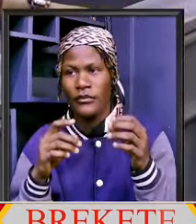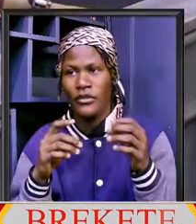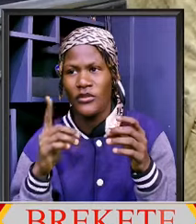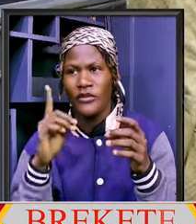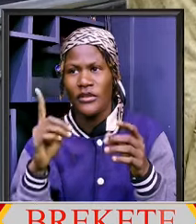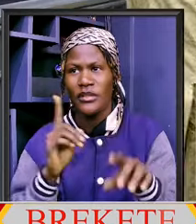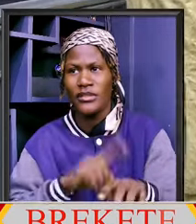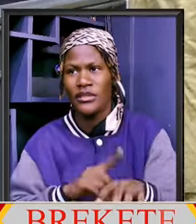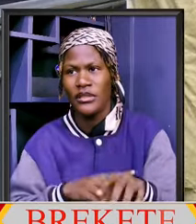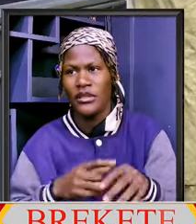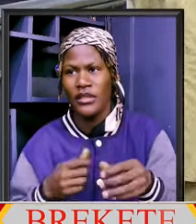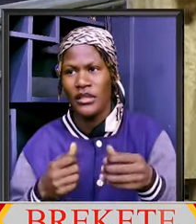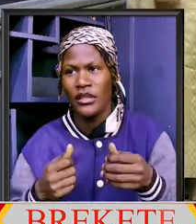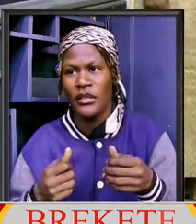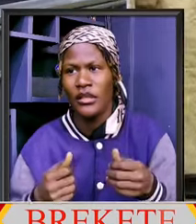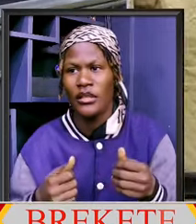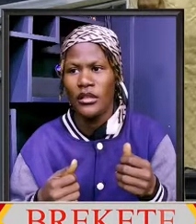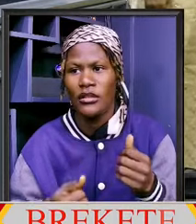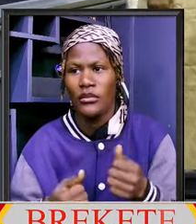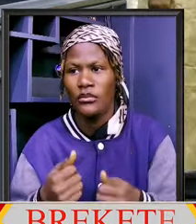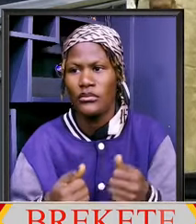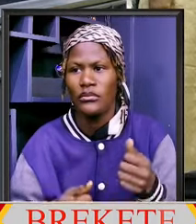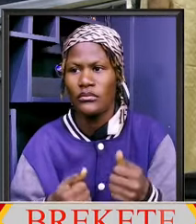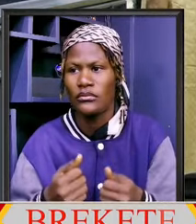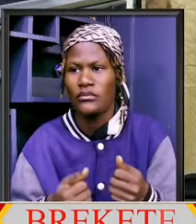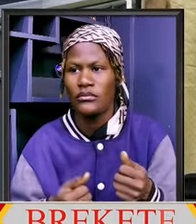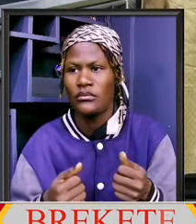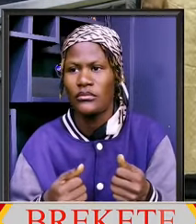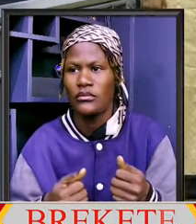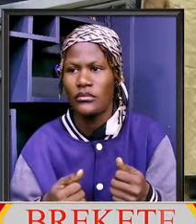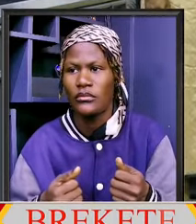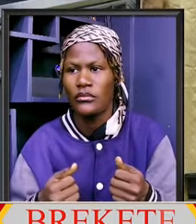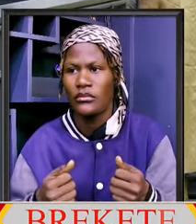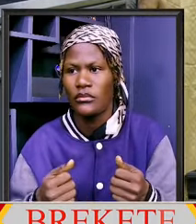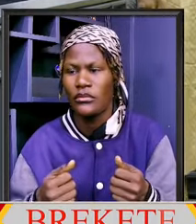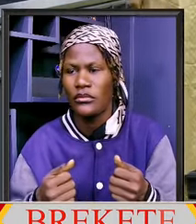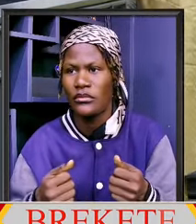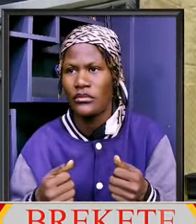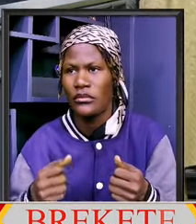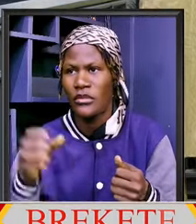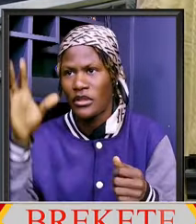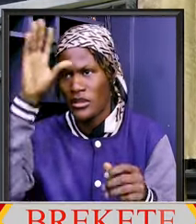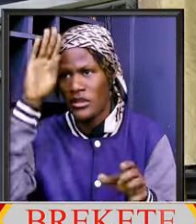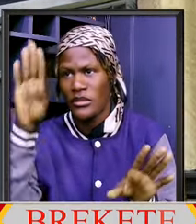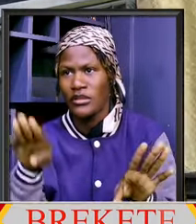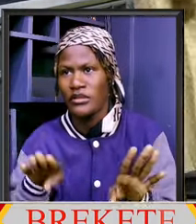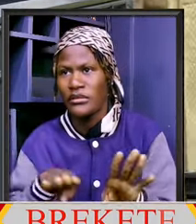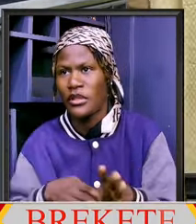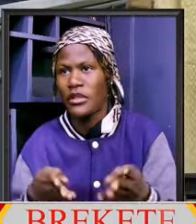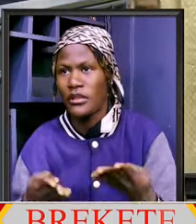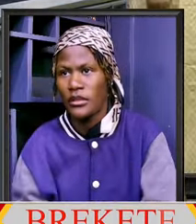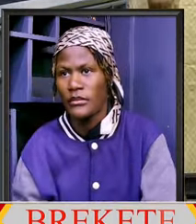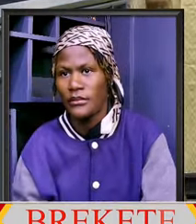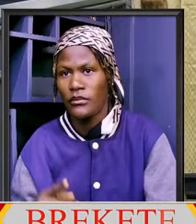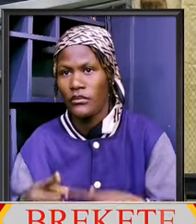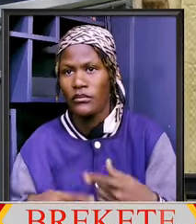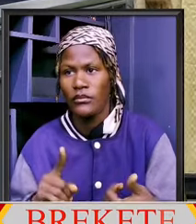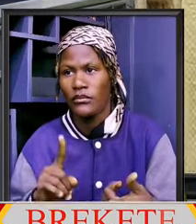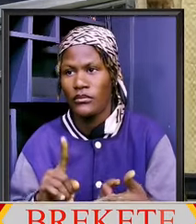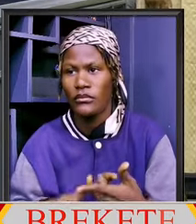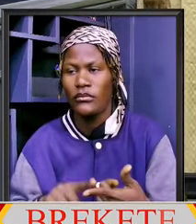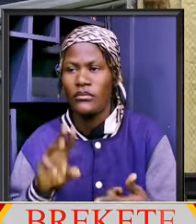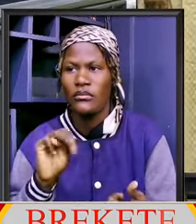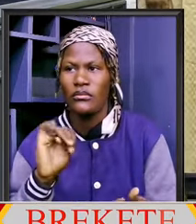they cut leg to train children. As my husband died, went to Lagos with a yarn, buy for me